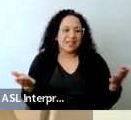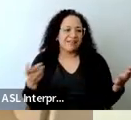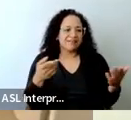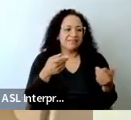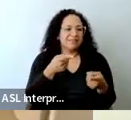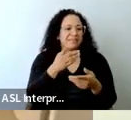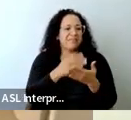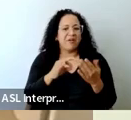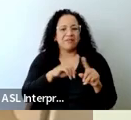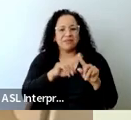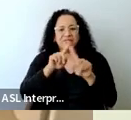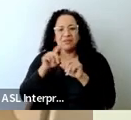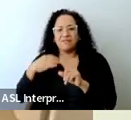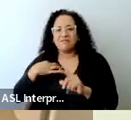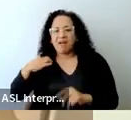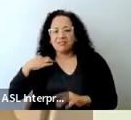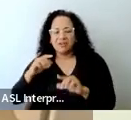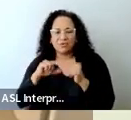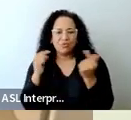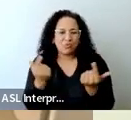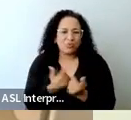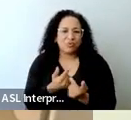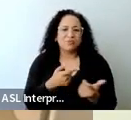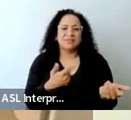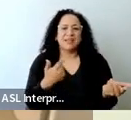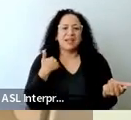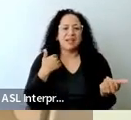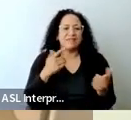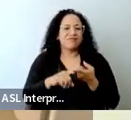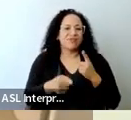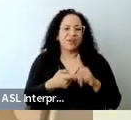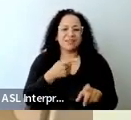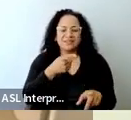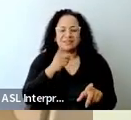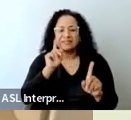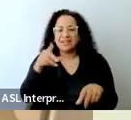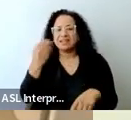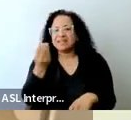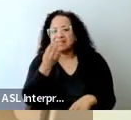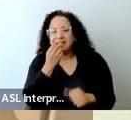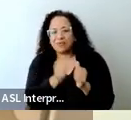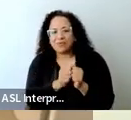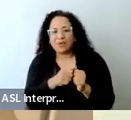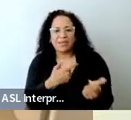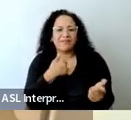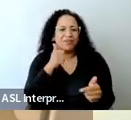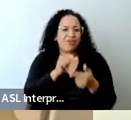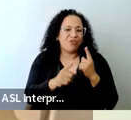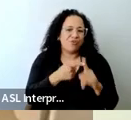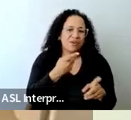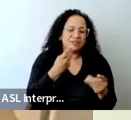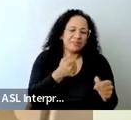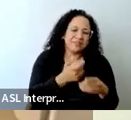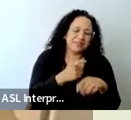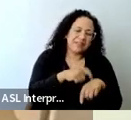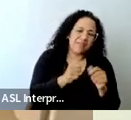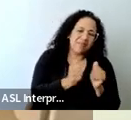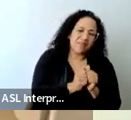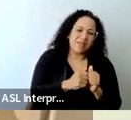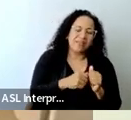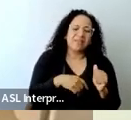was part of different volunteer groups. He had friends that he went out to eat with. He's got a girlfriend that he spends time